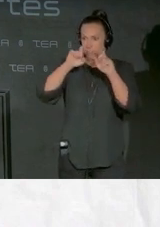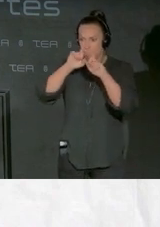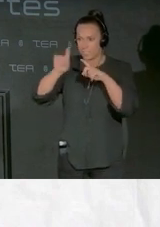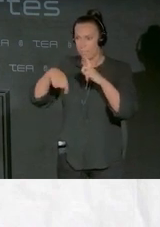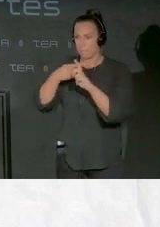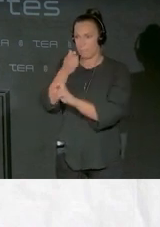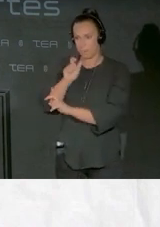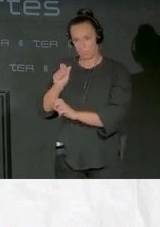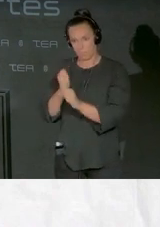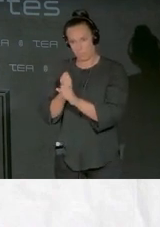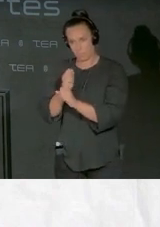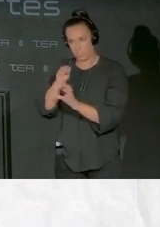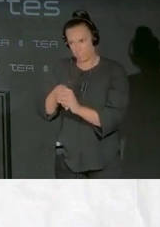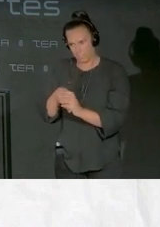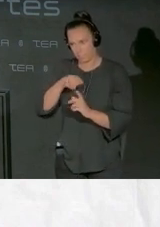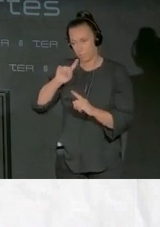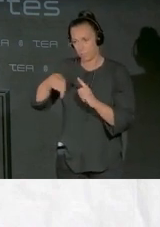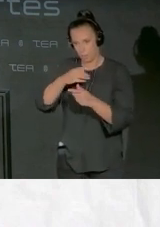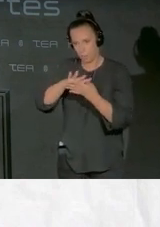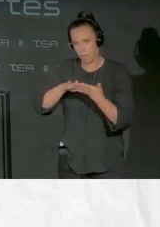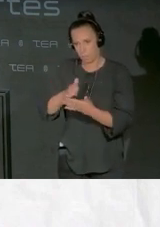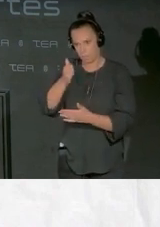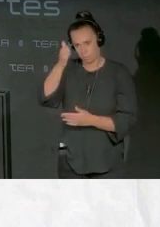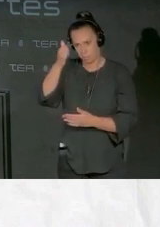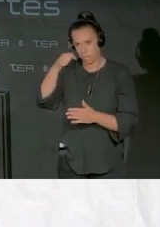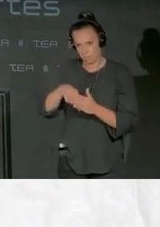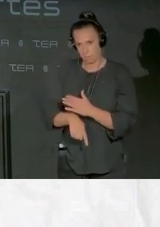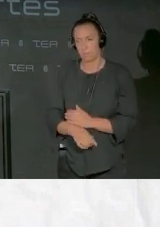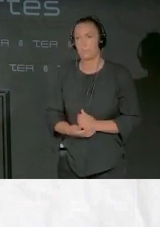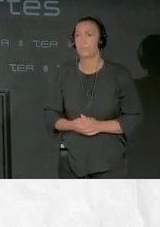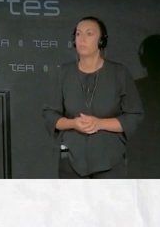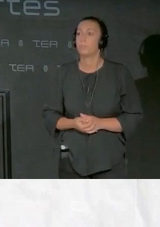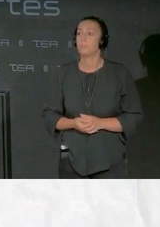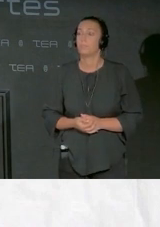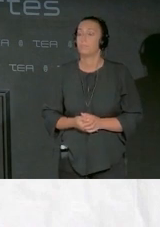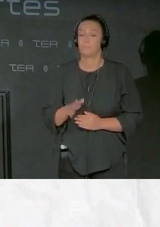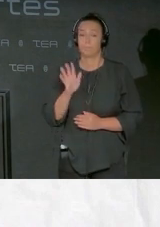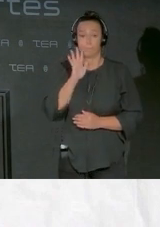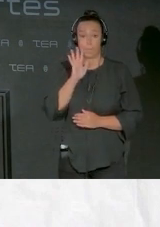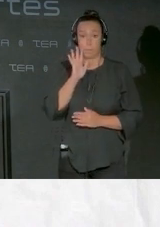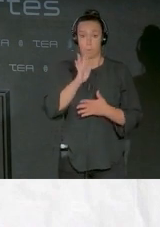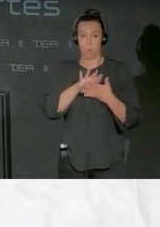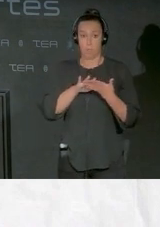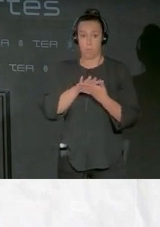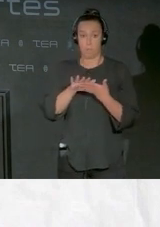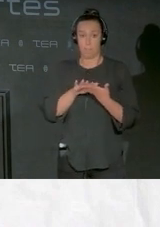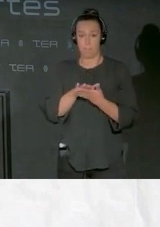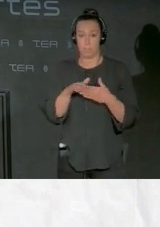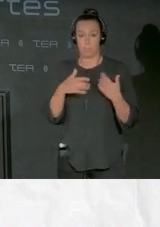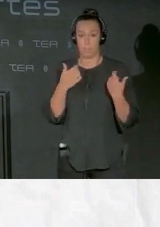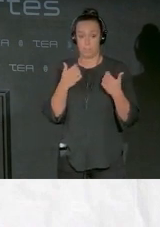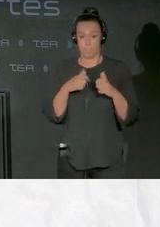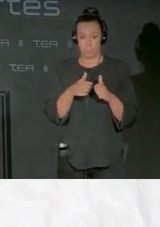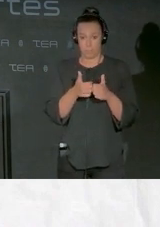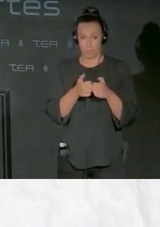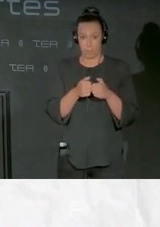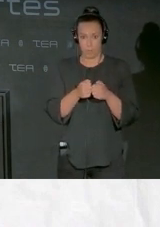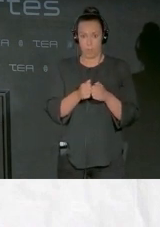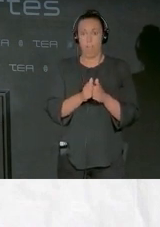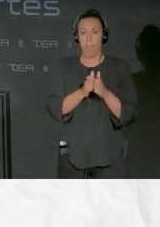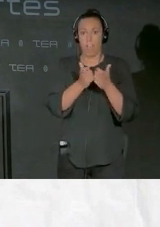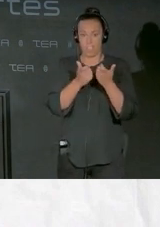So it's been said the industry is growing. I'll confirm it briefly. I think that's fine. We'll show some slides